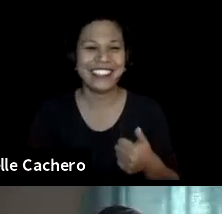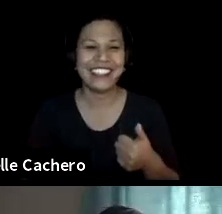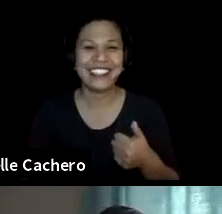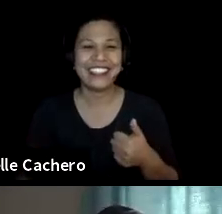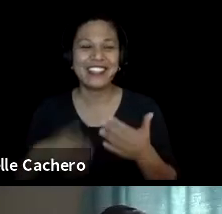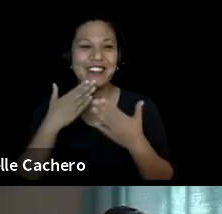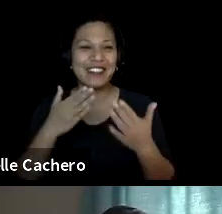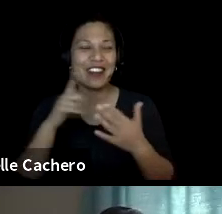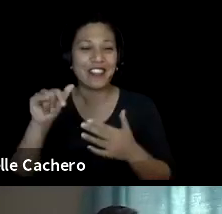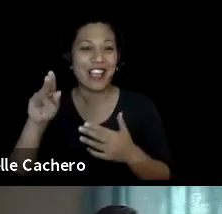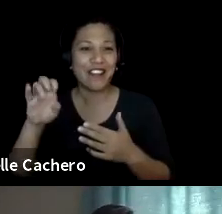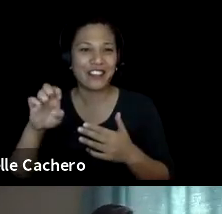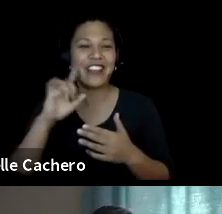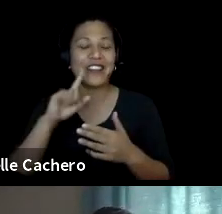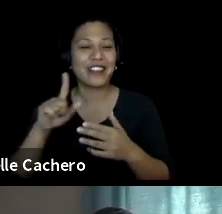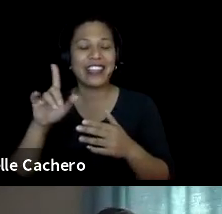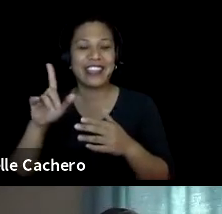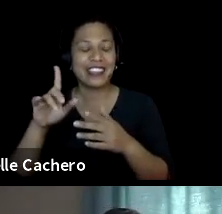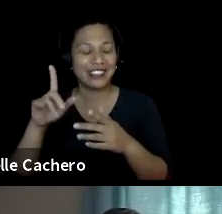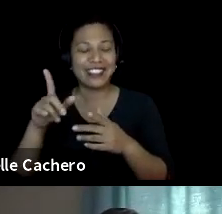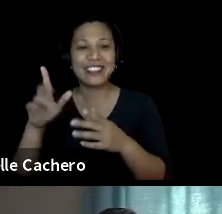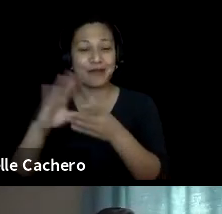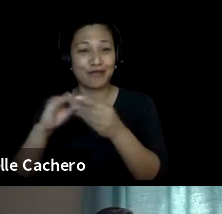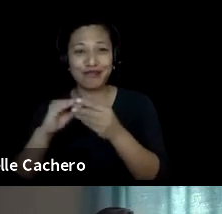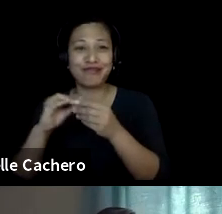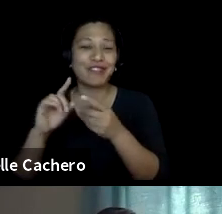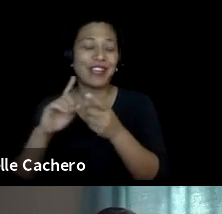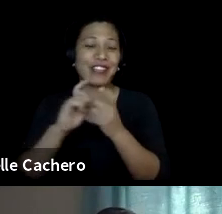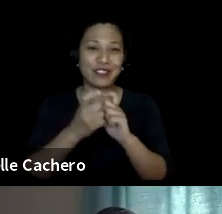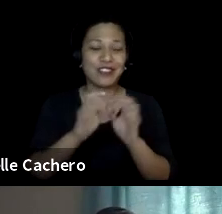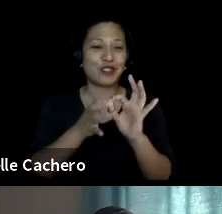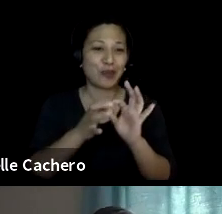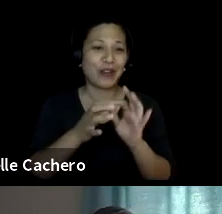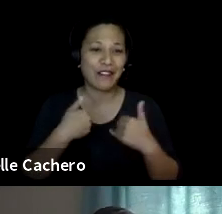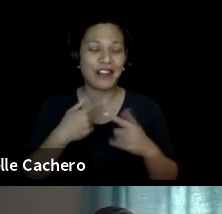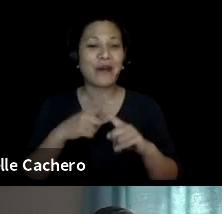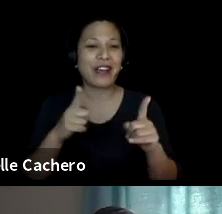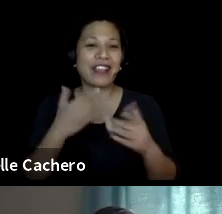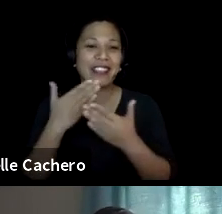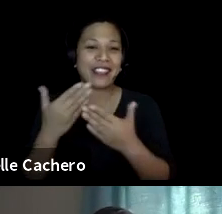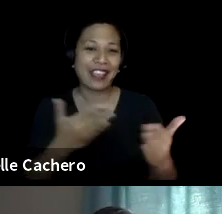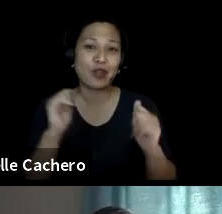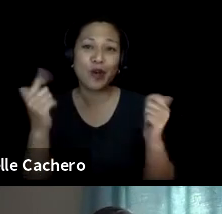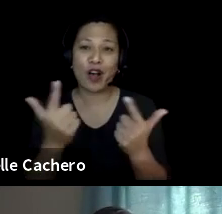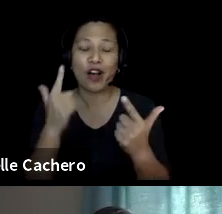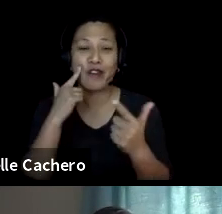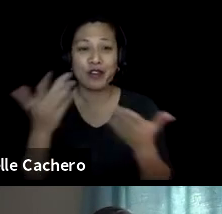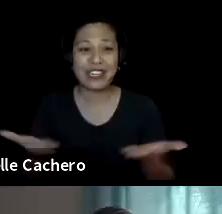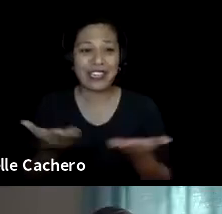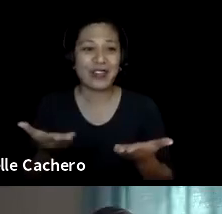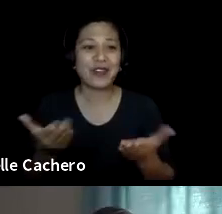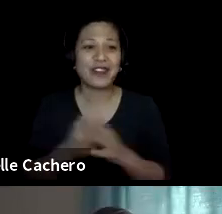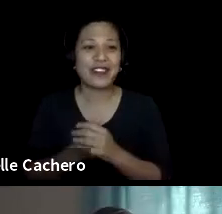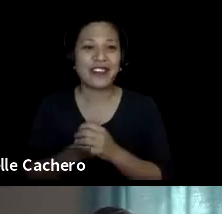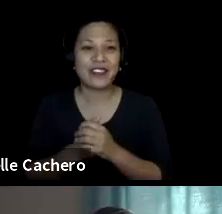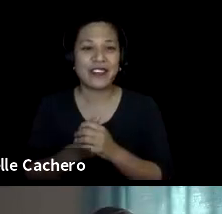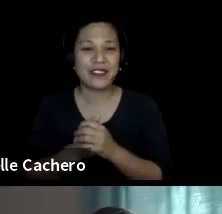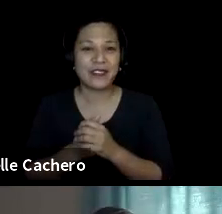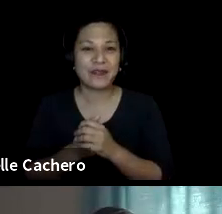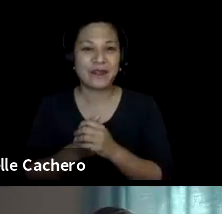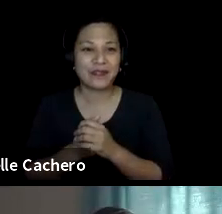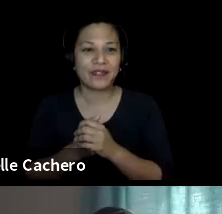that Lavie's words were translated so well. So thank you. And thank you everyone for being here.